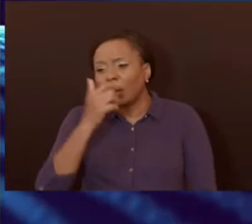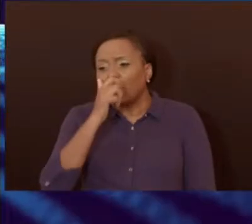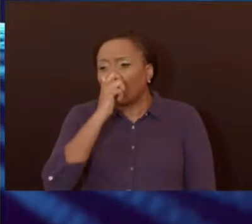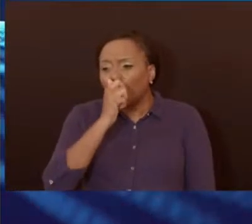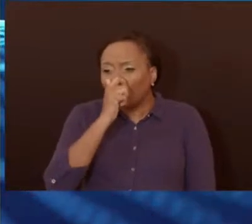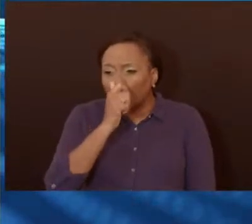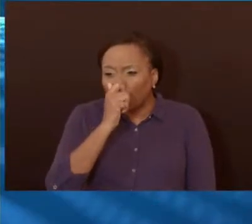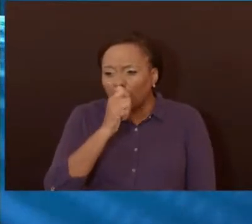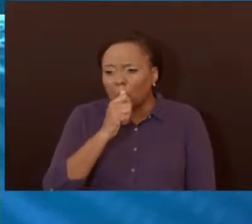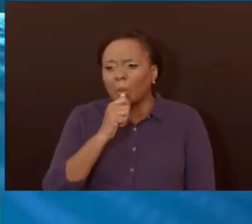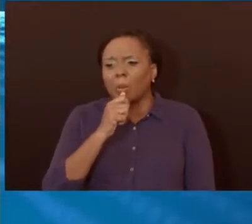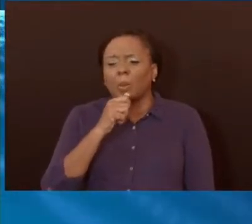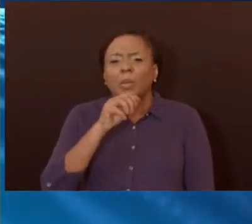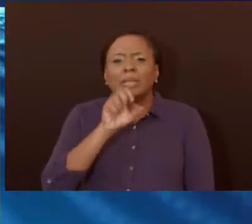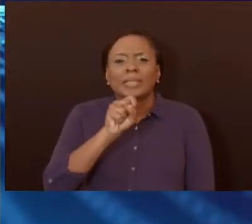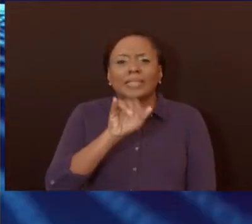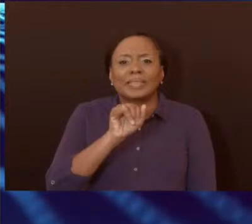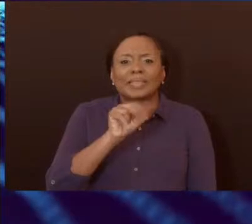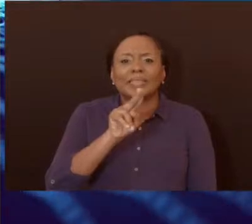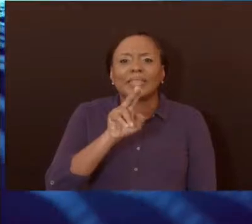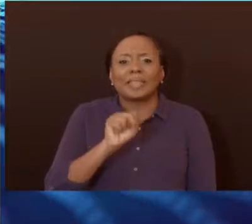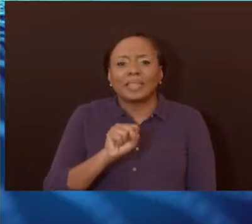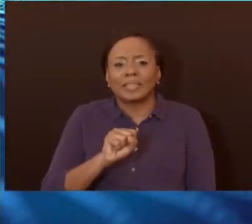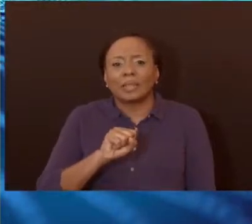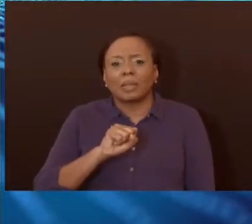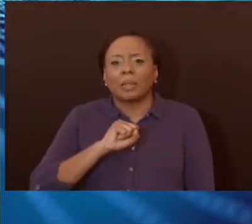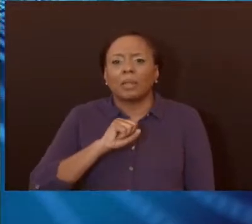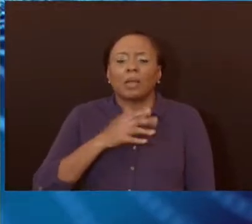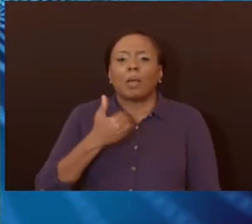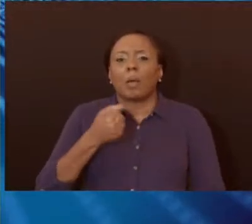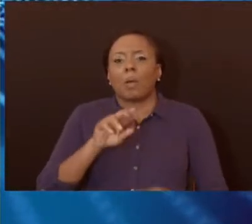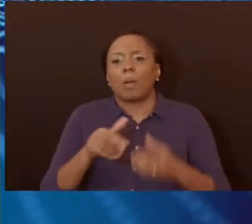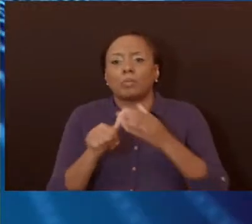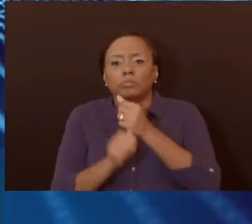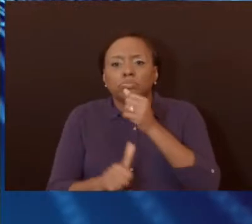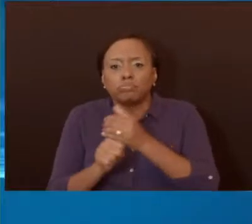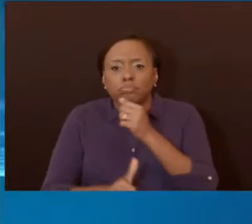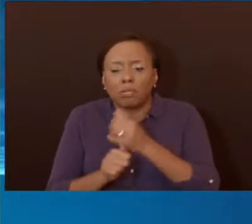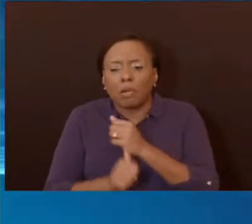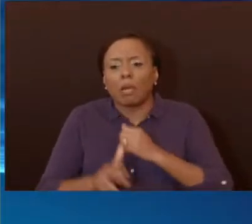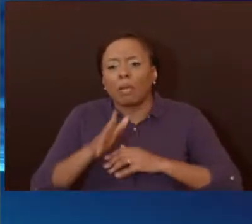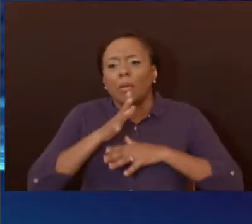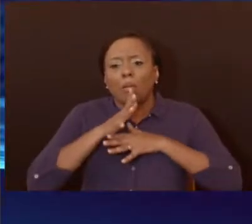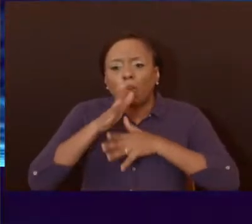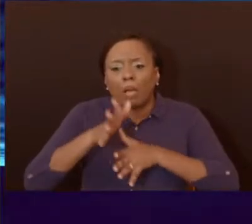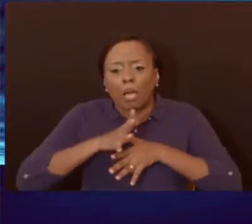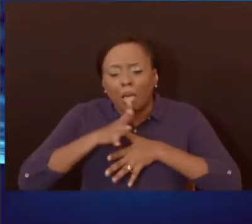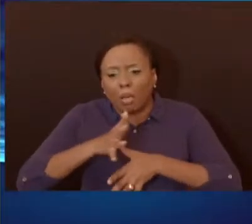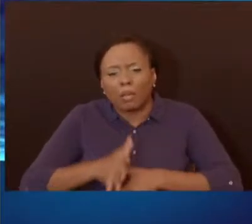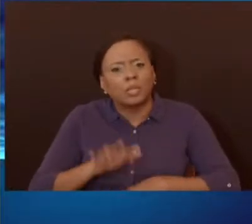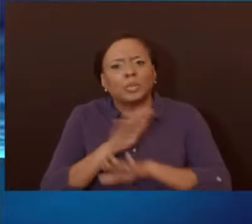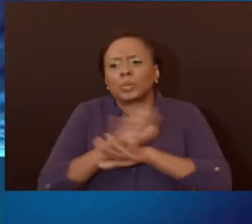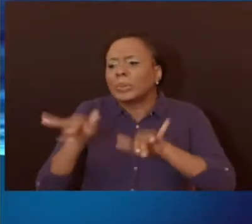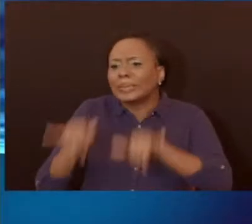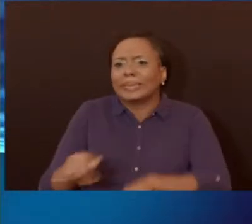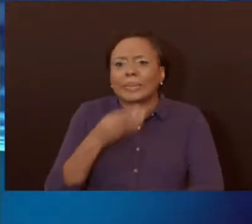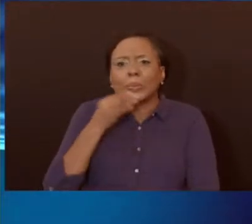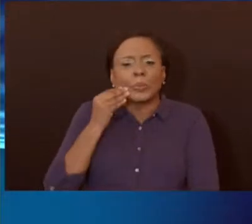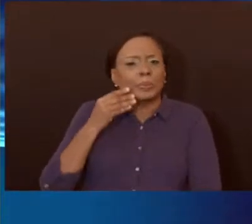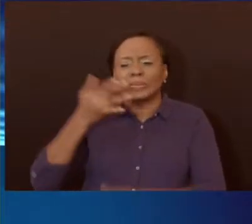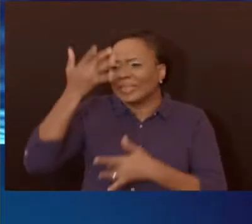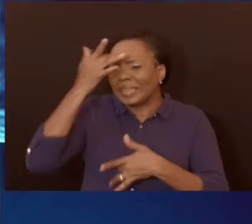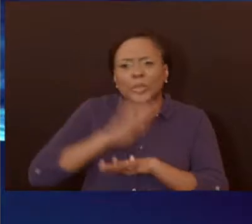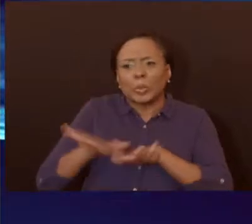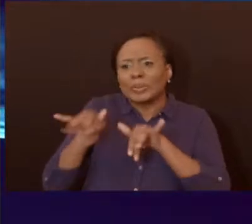with problems, flu-like or other symptoms, including diarrhea and or vomiting. Do not stay home sick. And